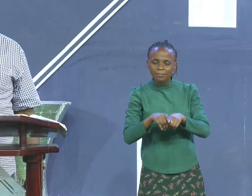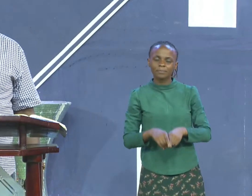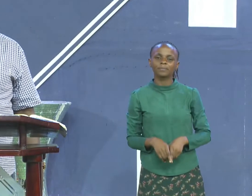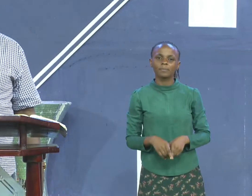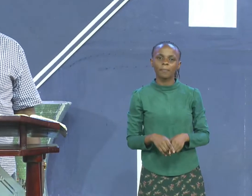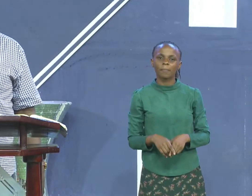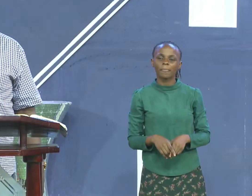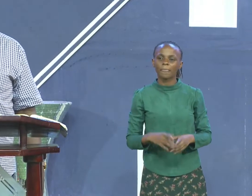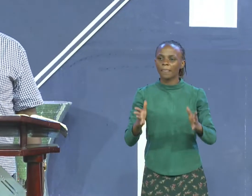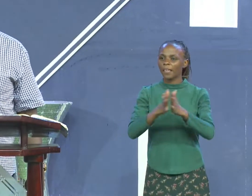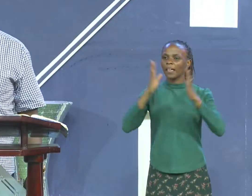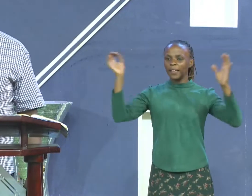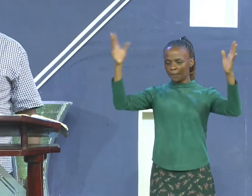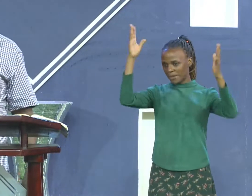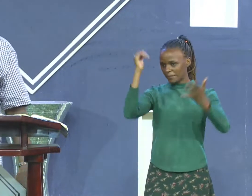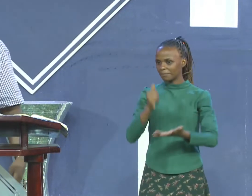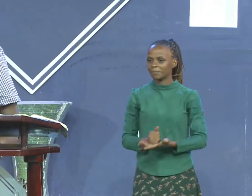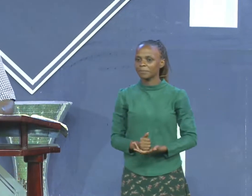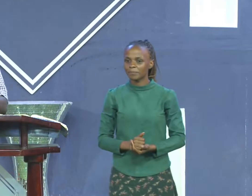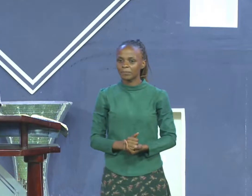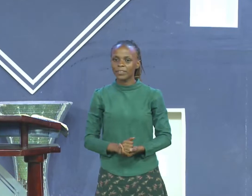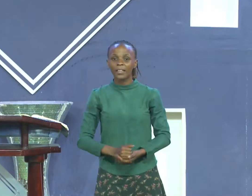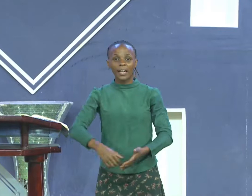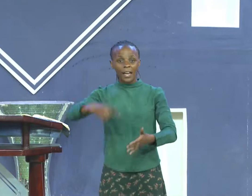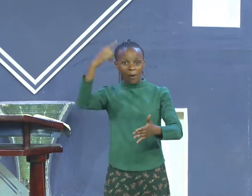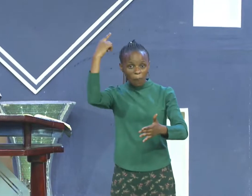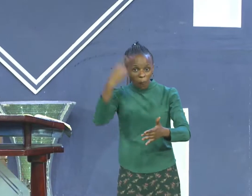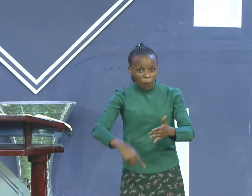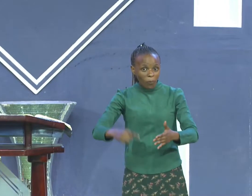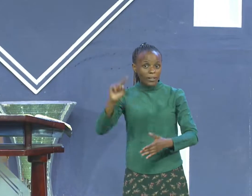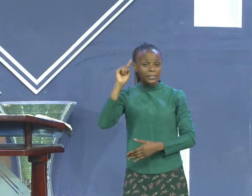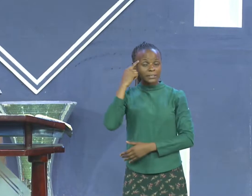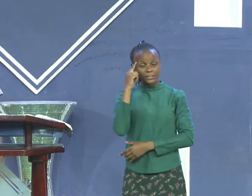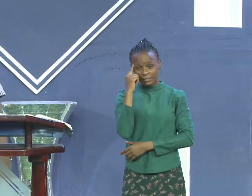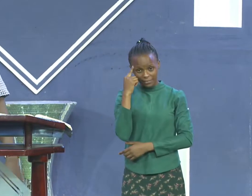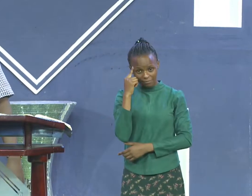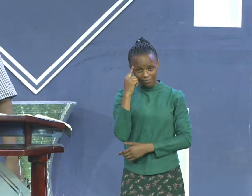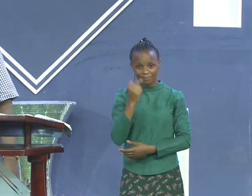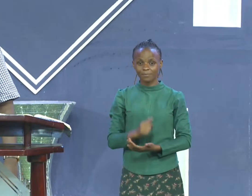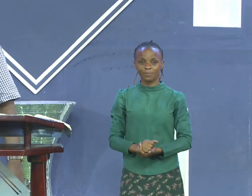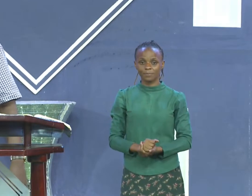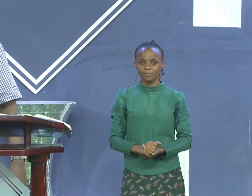gaabwe. Hallelujah. Amen. What a mindset. Endowooza eno.